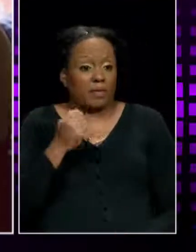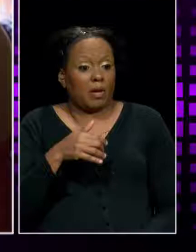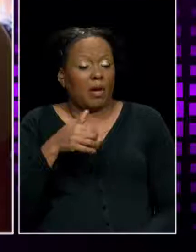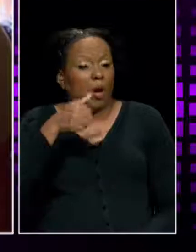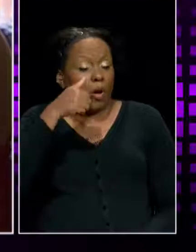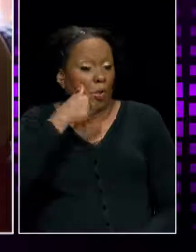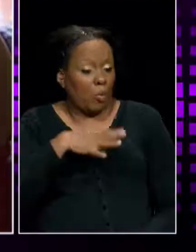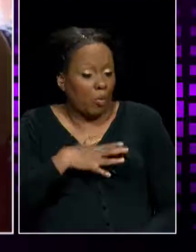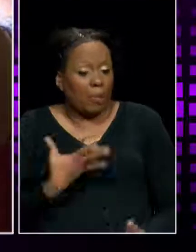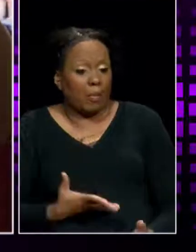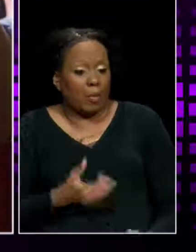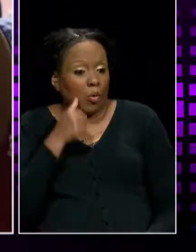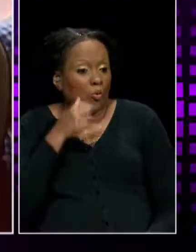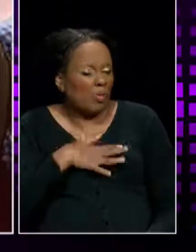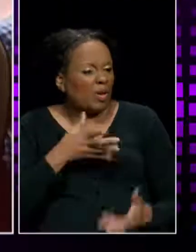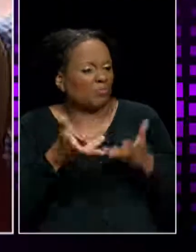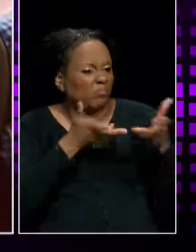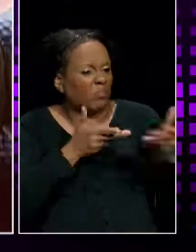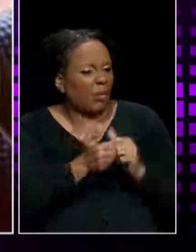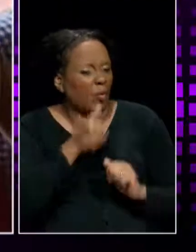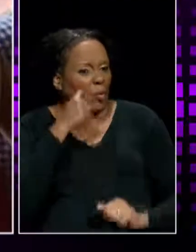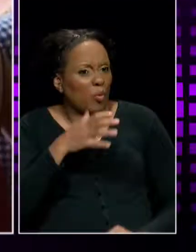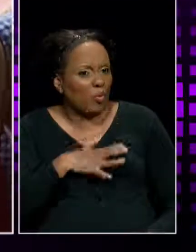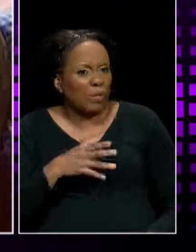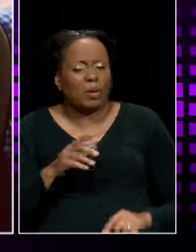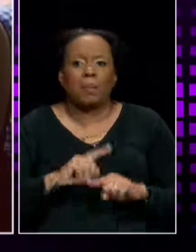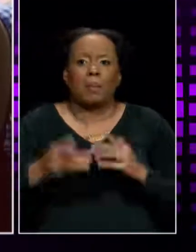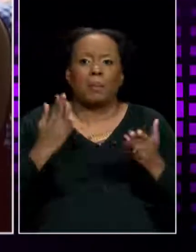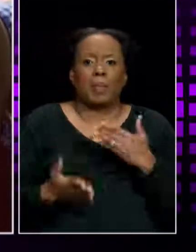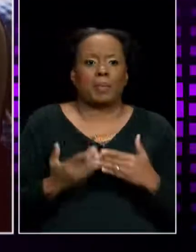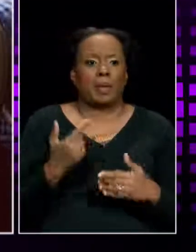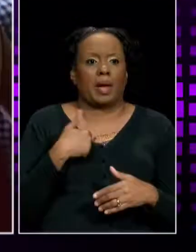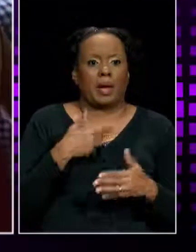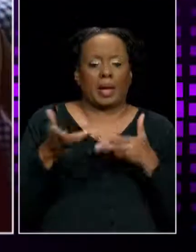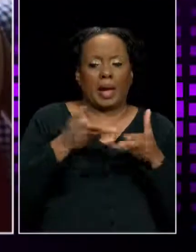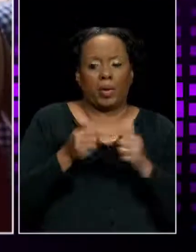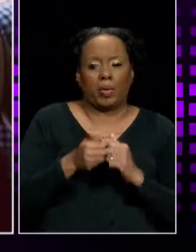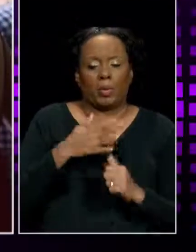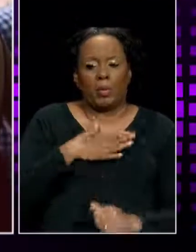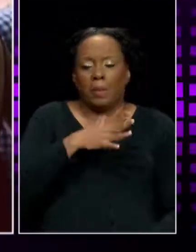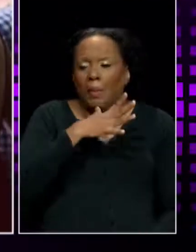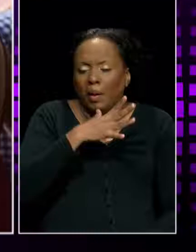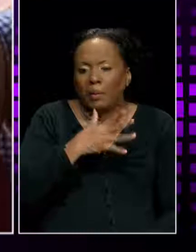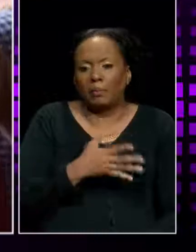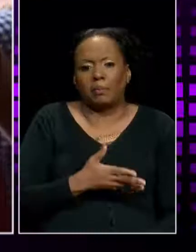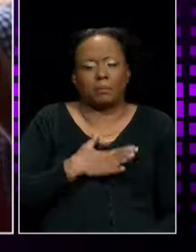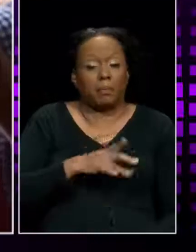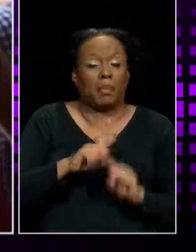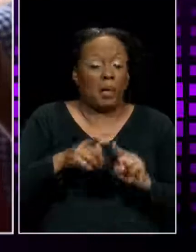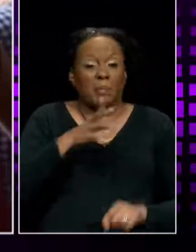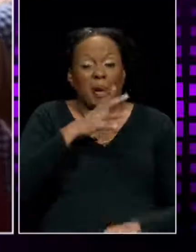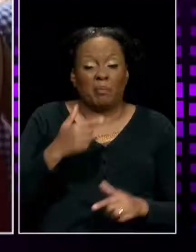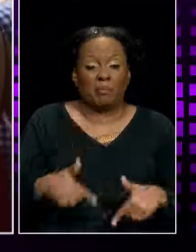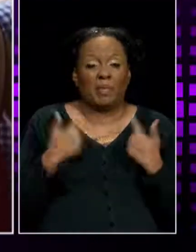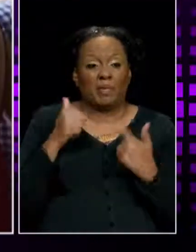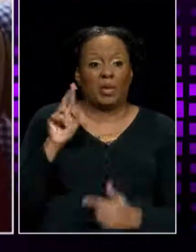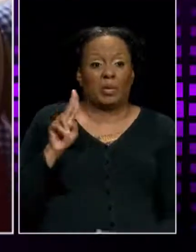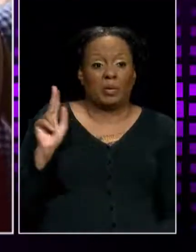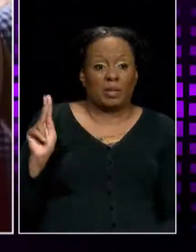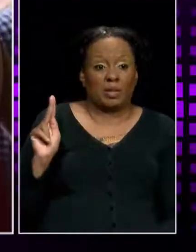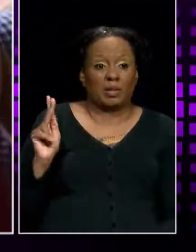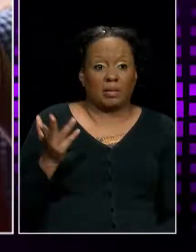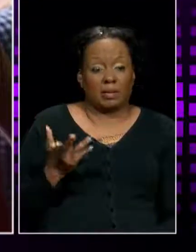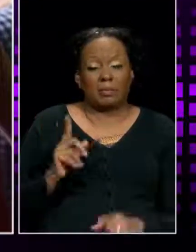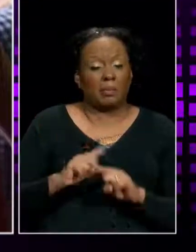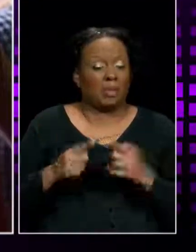The only people I can really talk to like that is like my mother. She lives in UK right now. She lives in the UK. So she's the only person I can really like sit and